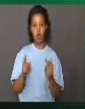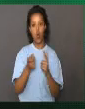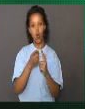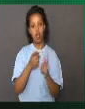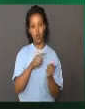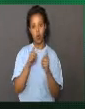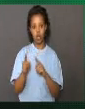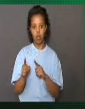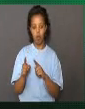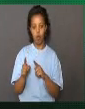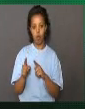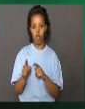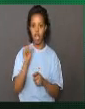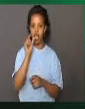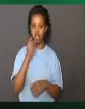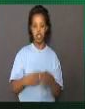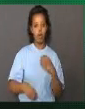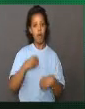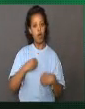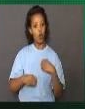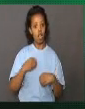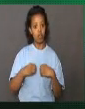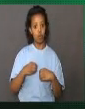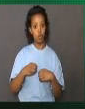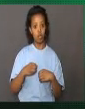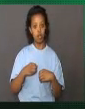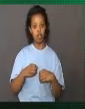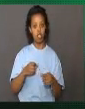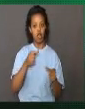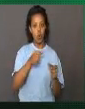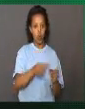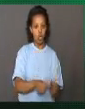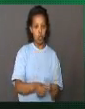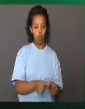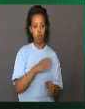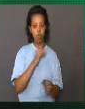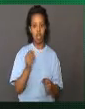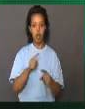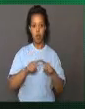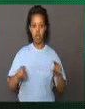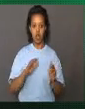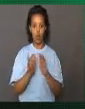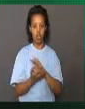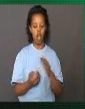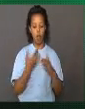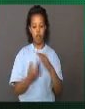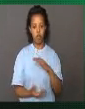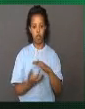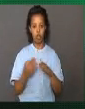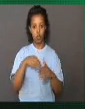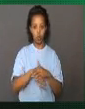Next, the microorganism is cultured and put into a